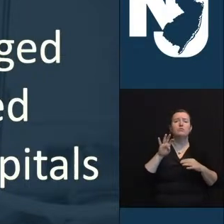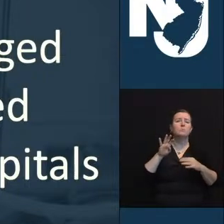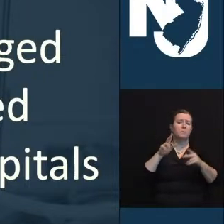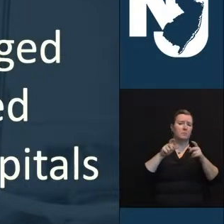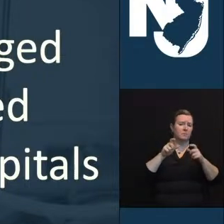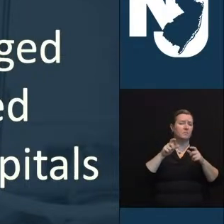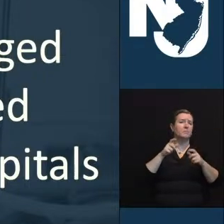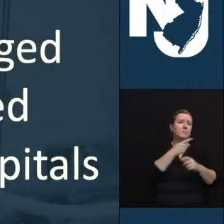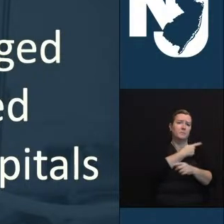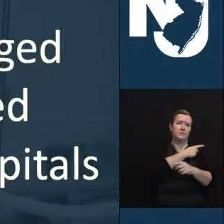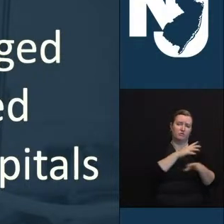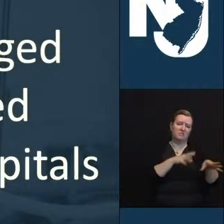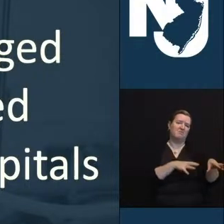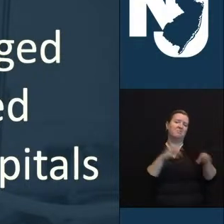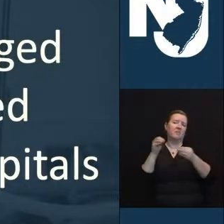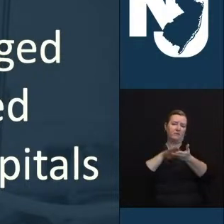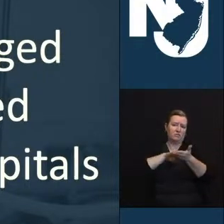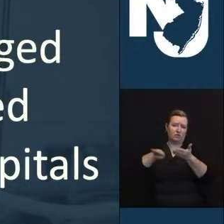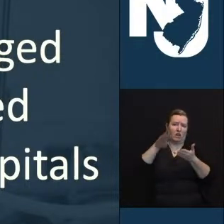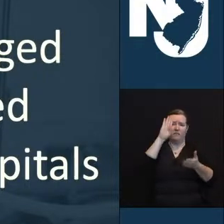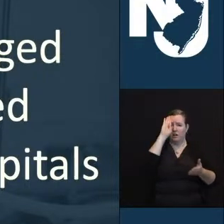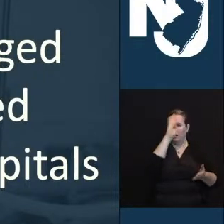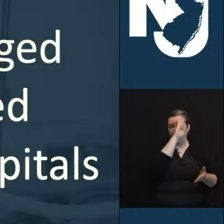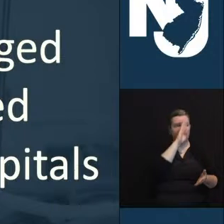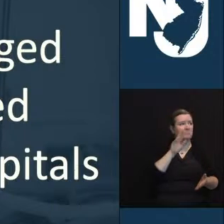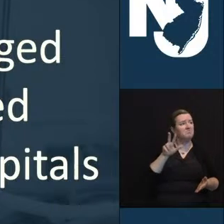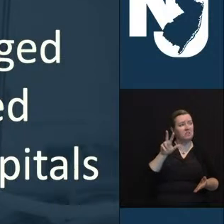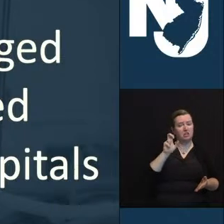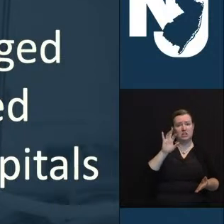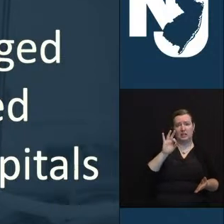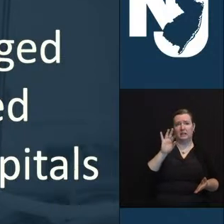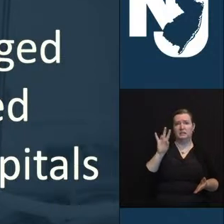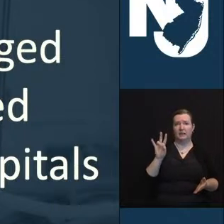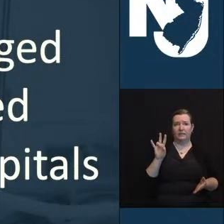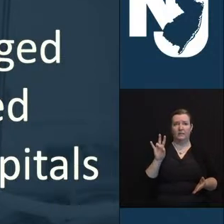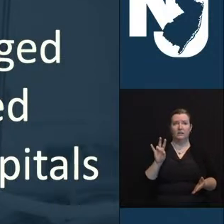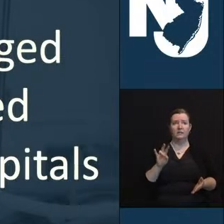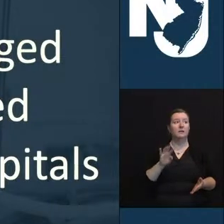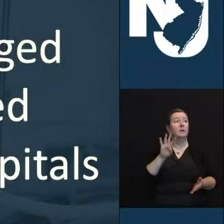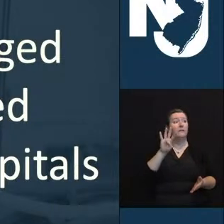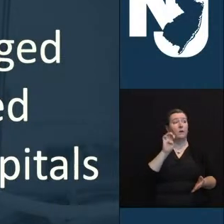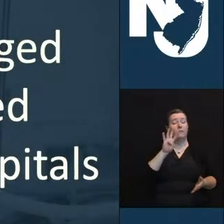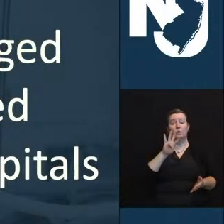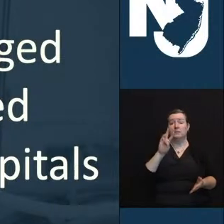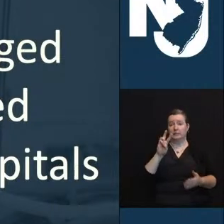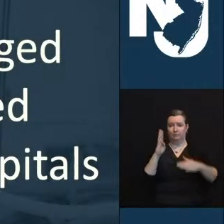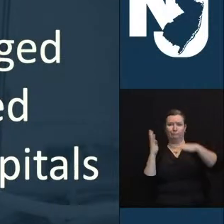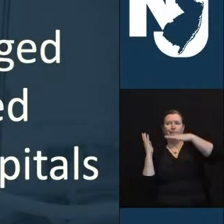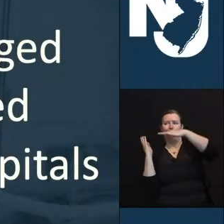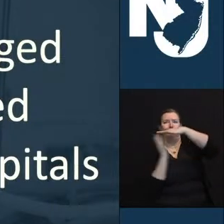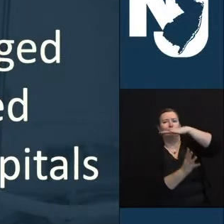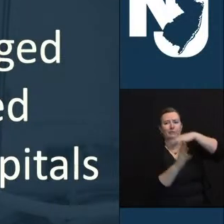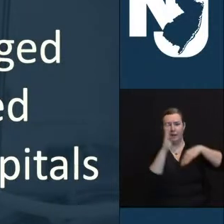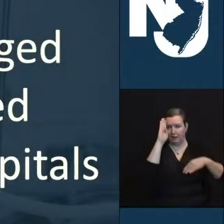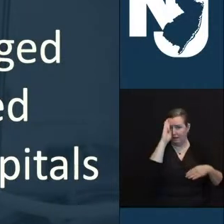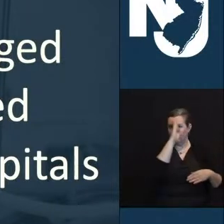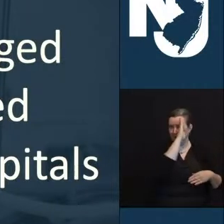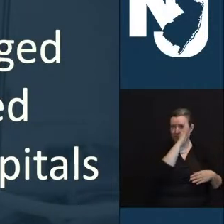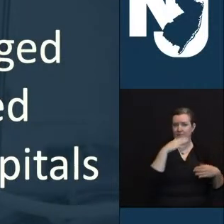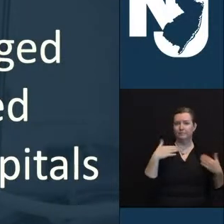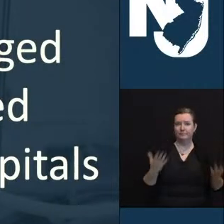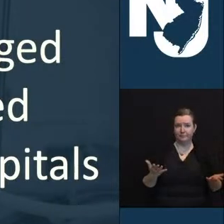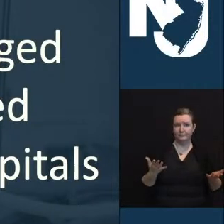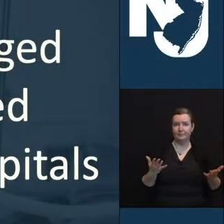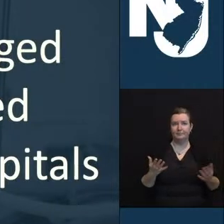of a hospital, 397. Unfortunately, 446 walked in. And again, this is apples to oranges because